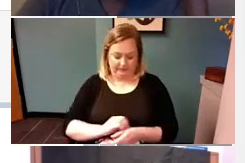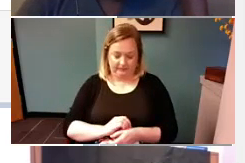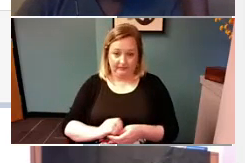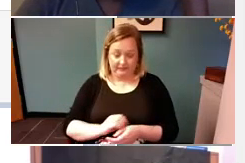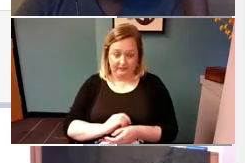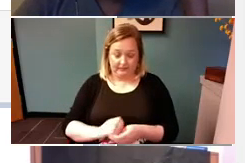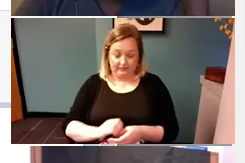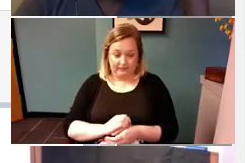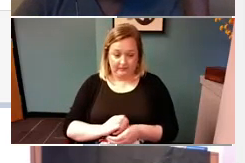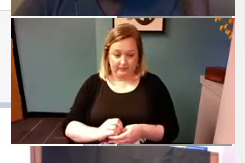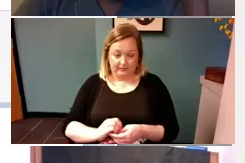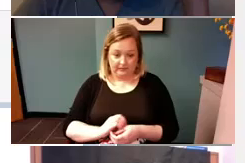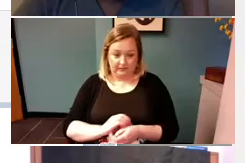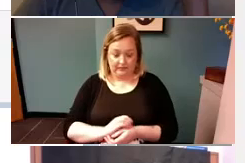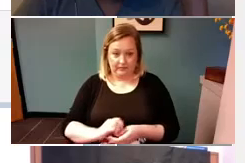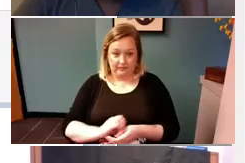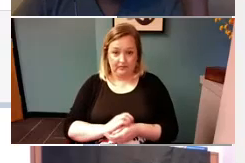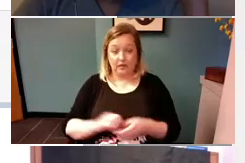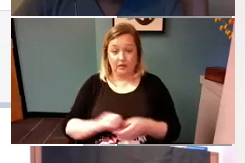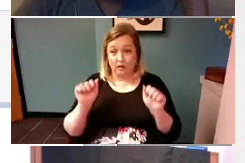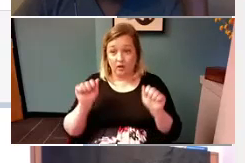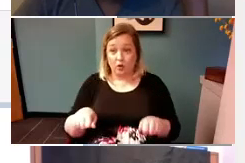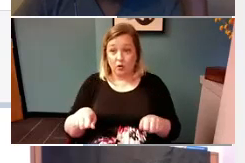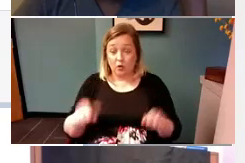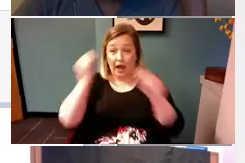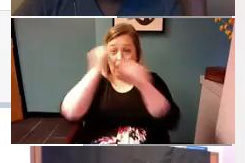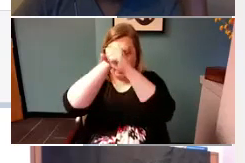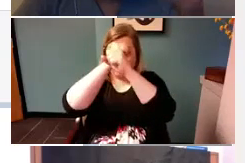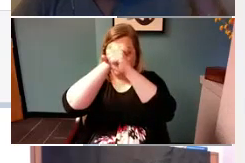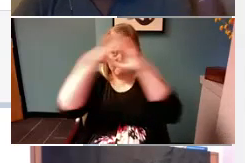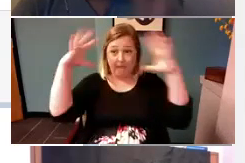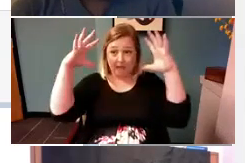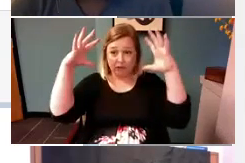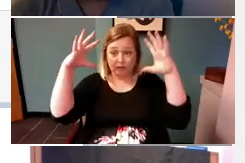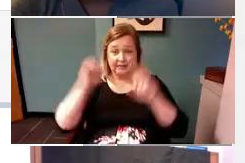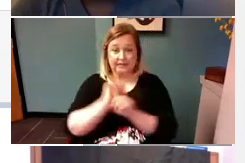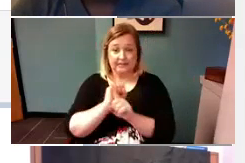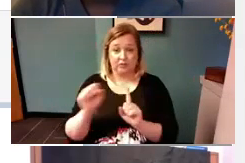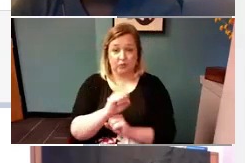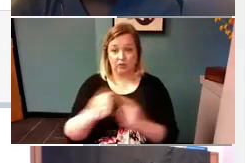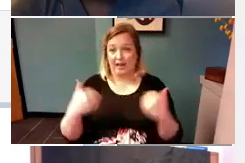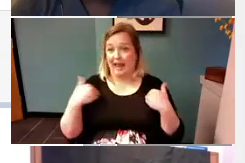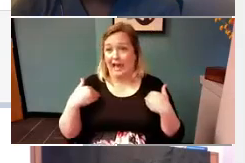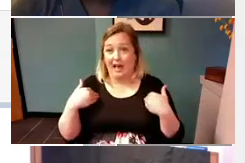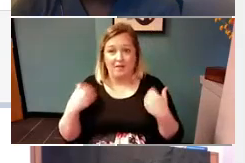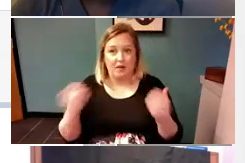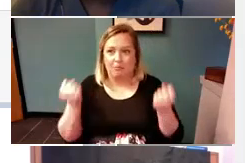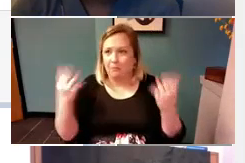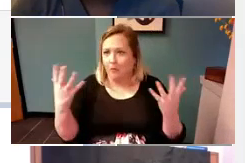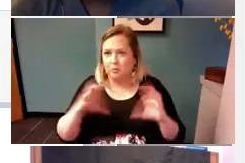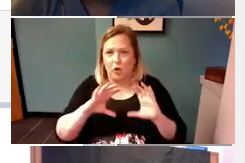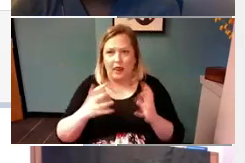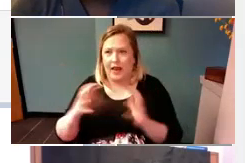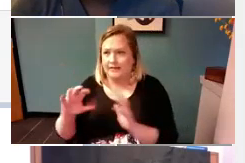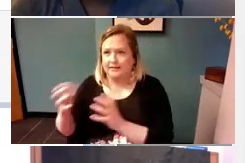so you can imagine a case where we have, I don't know, multiple classes. And a student